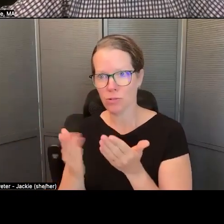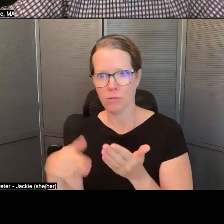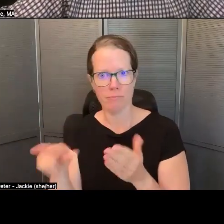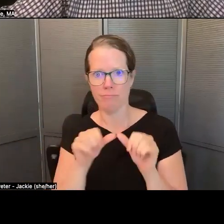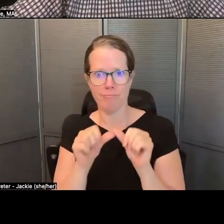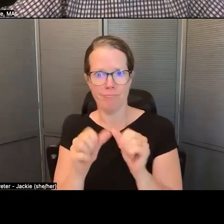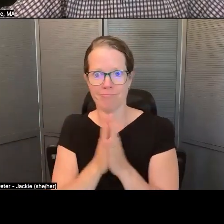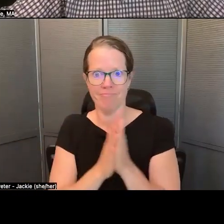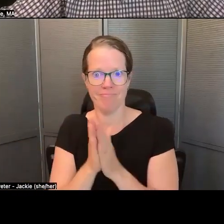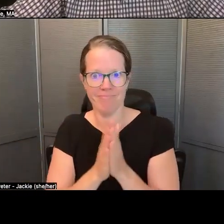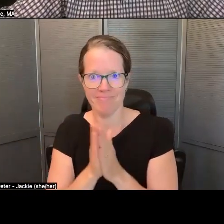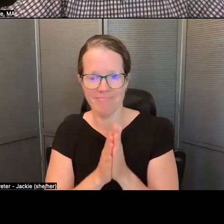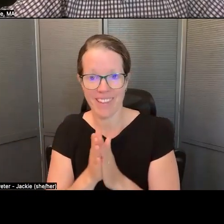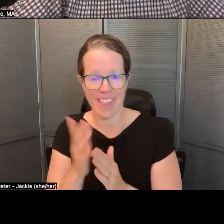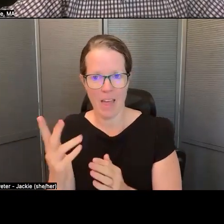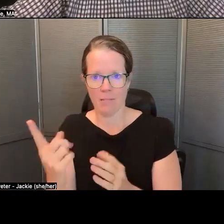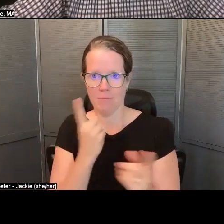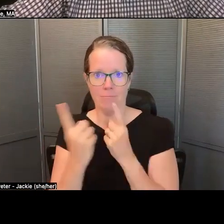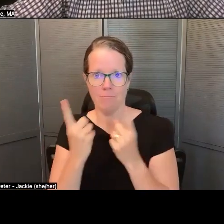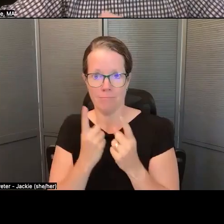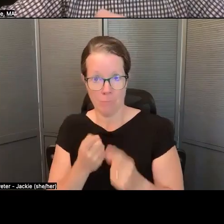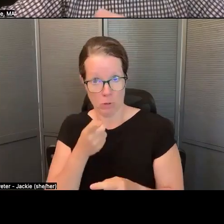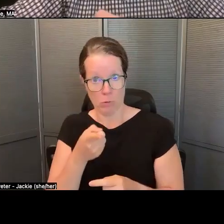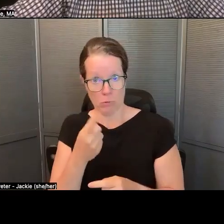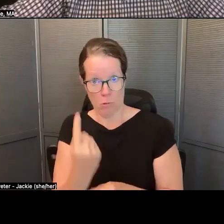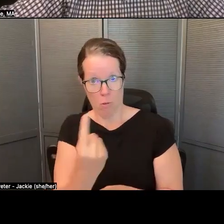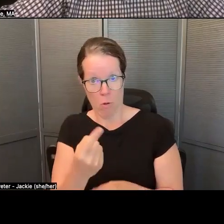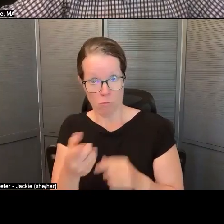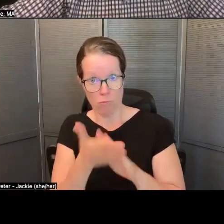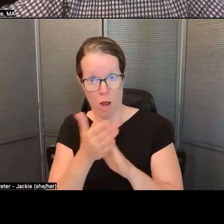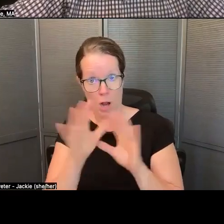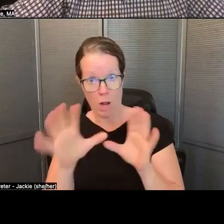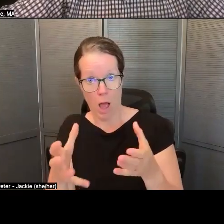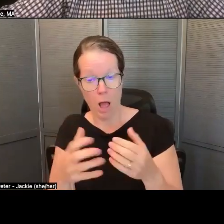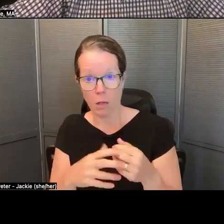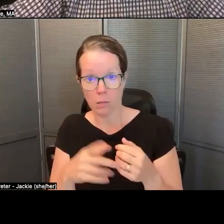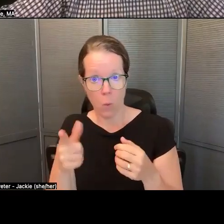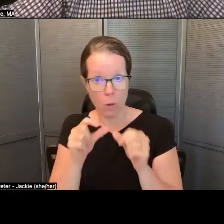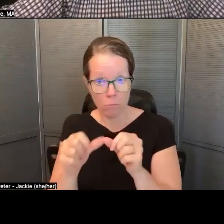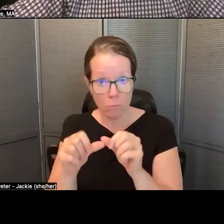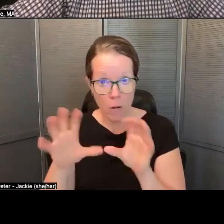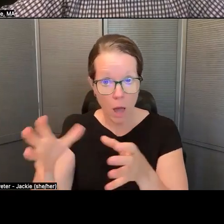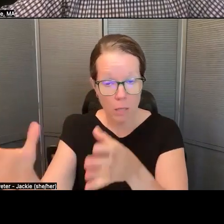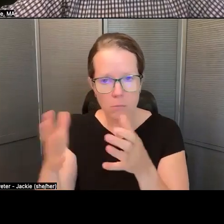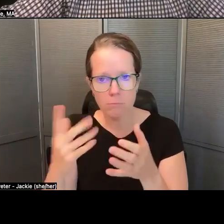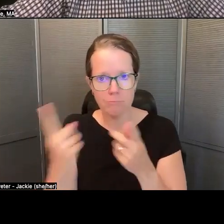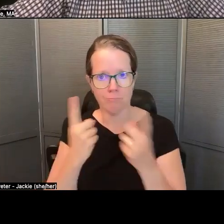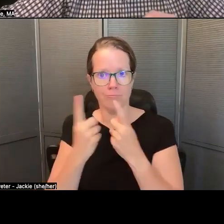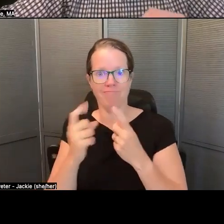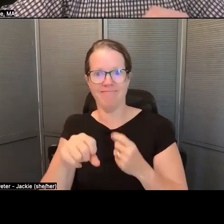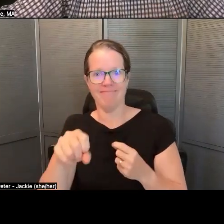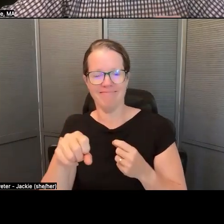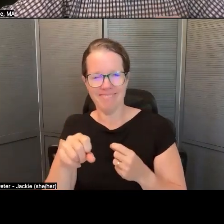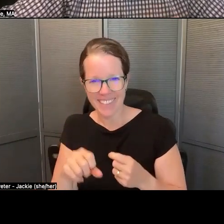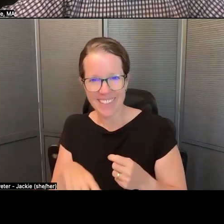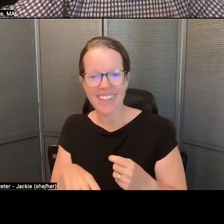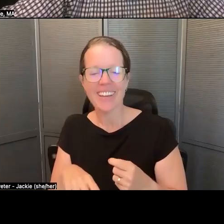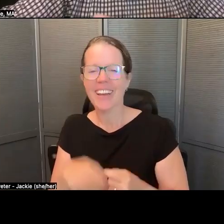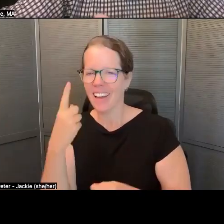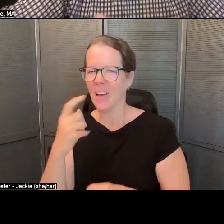keep asking me if I'm running the class solo or if there'd be continuous classes. There are clinicians involved.